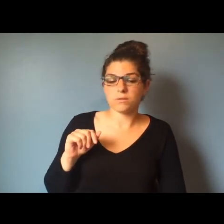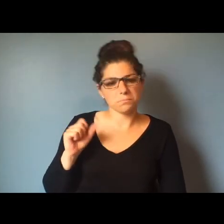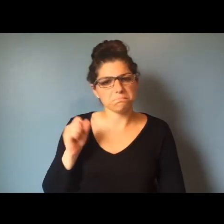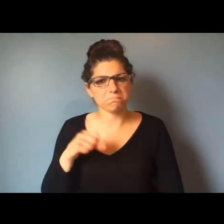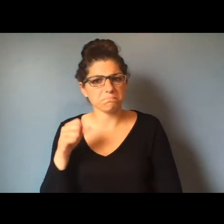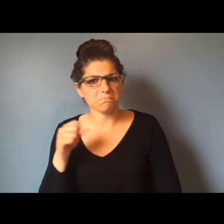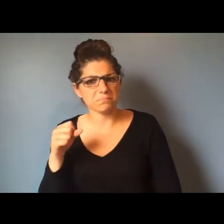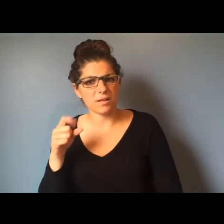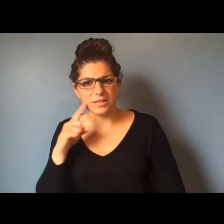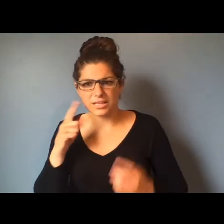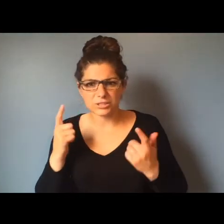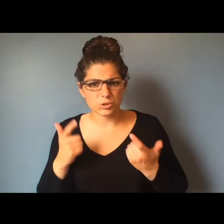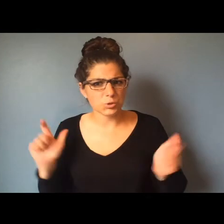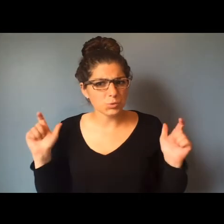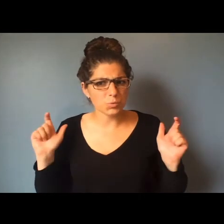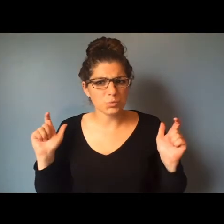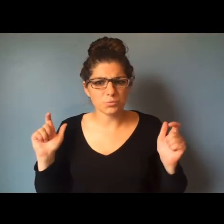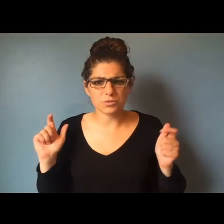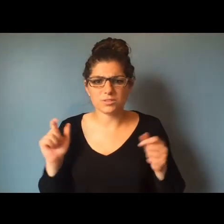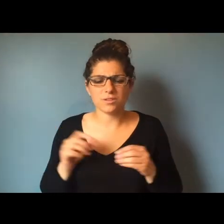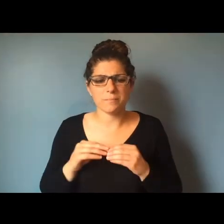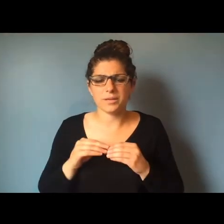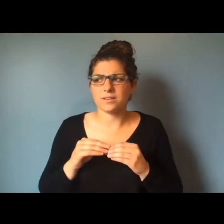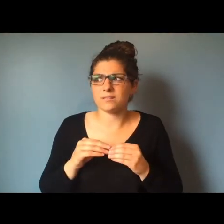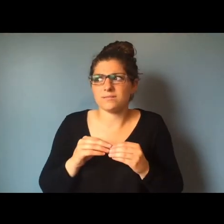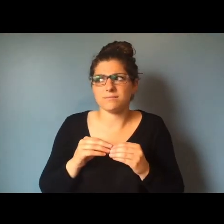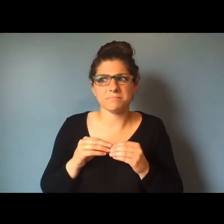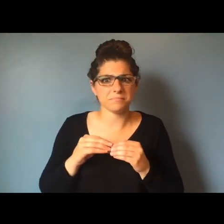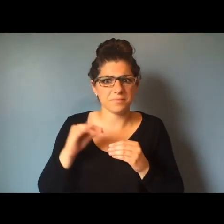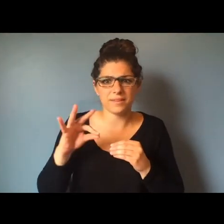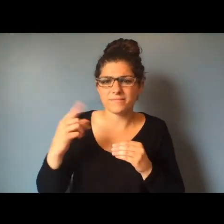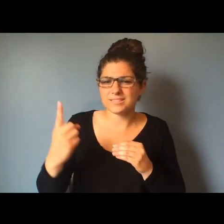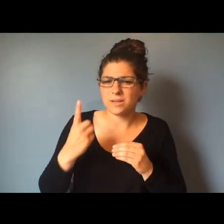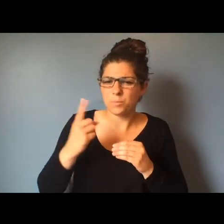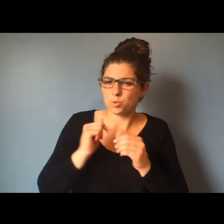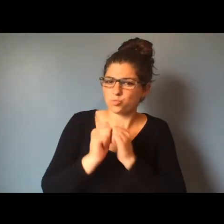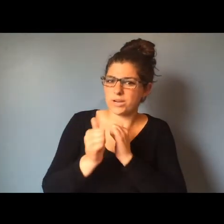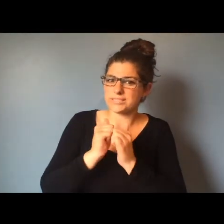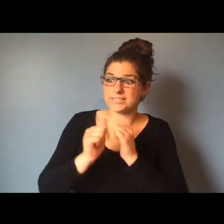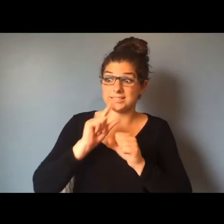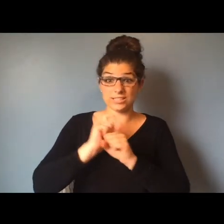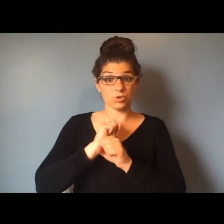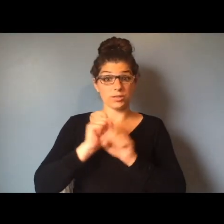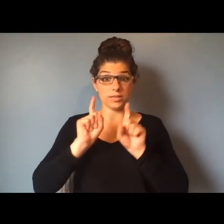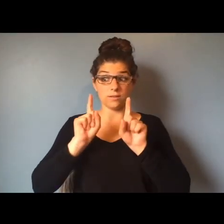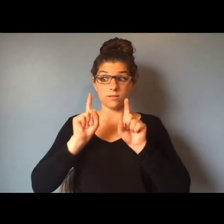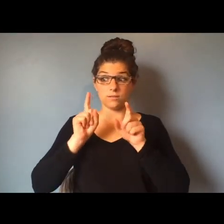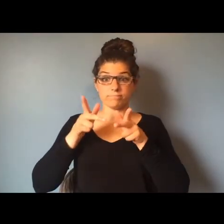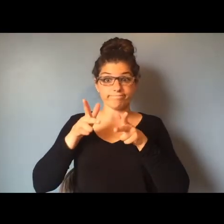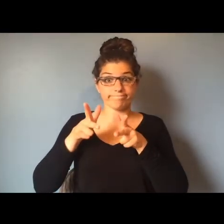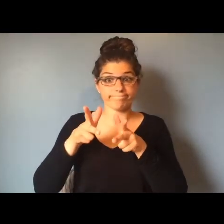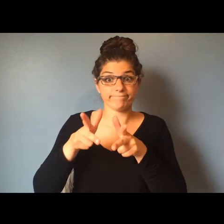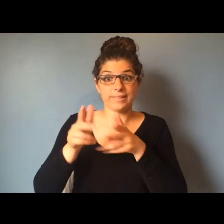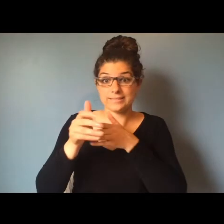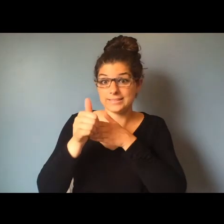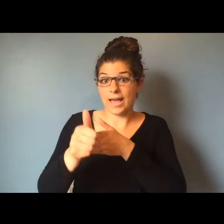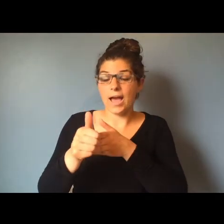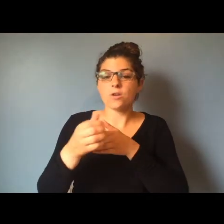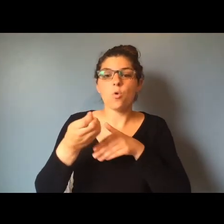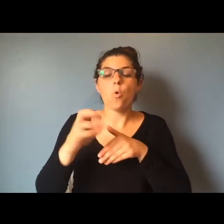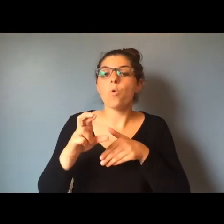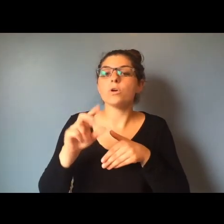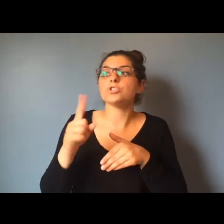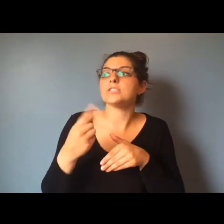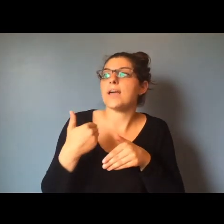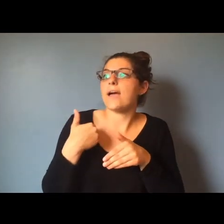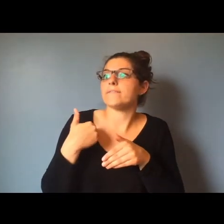Yeah, I think it's huge, because whether someone is racing literally alongside us as a guide, or we're just having